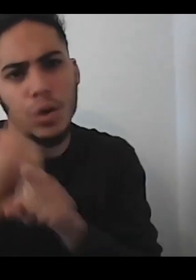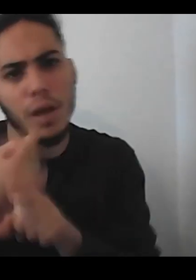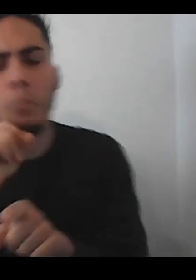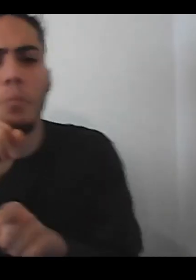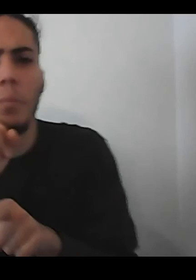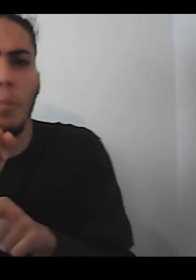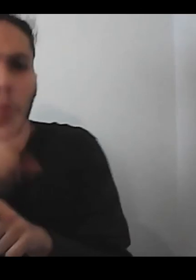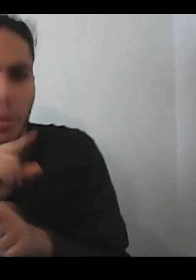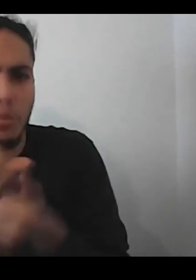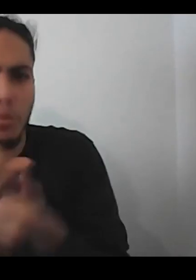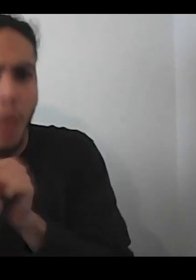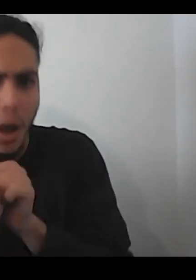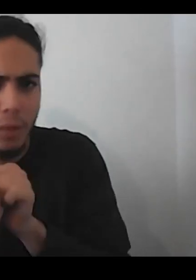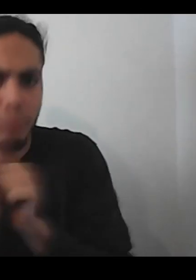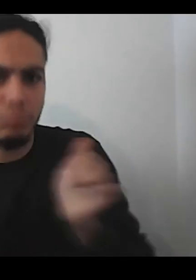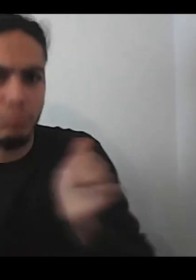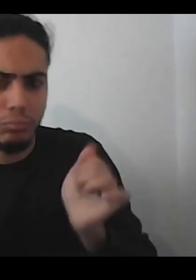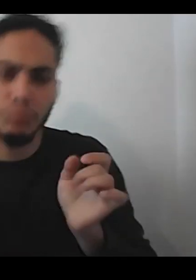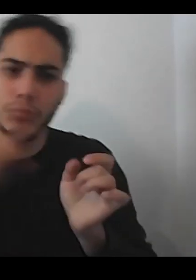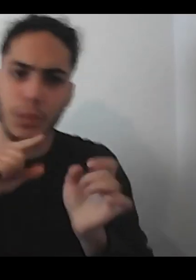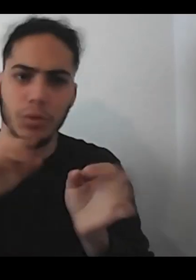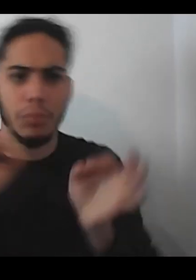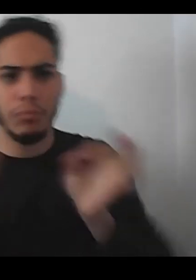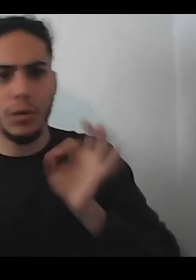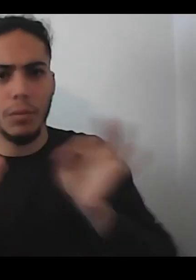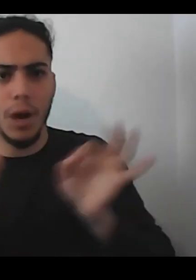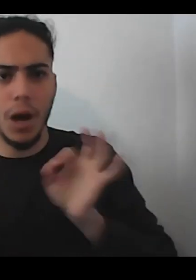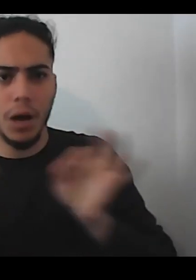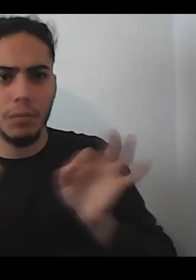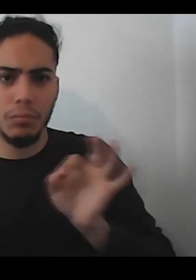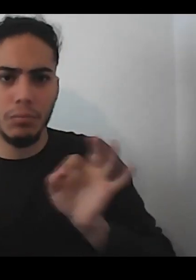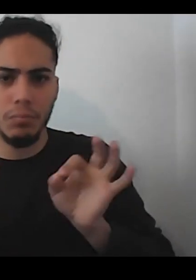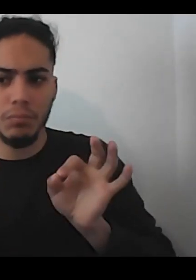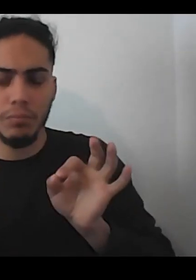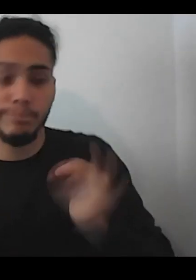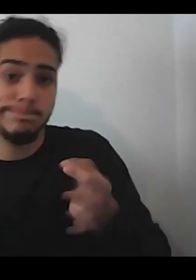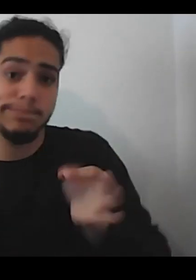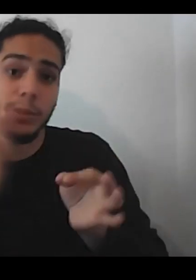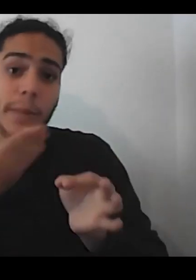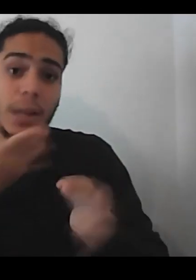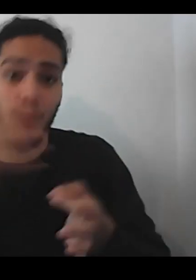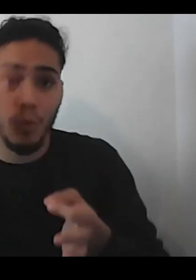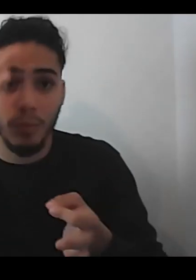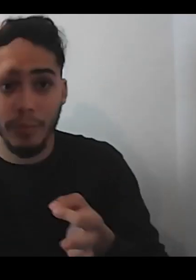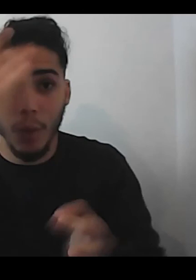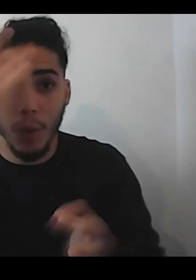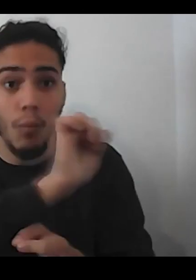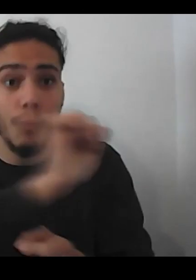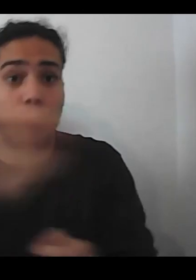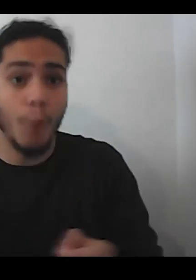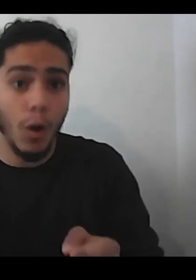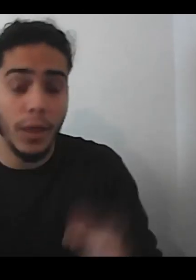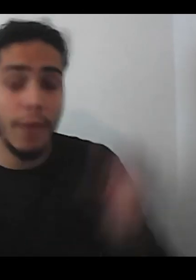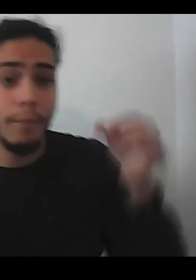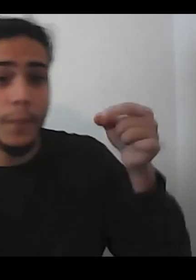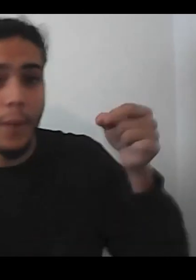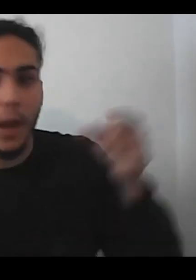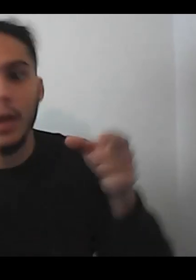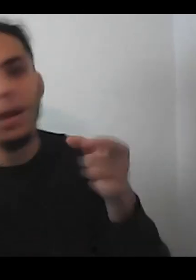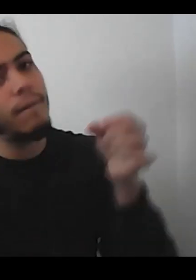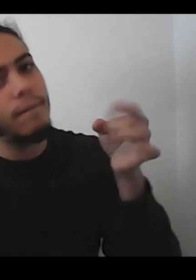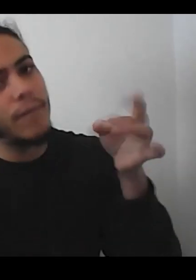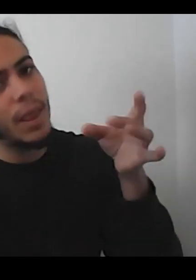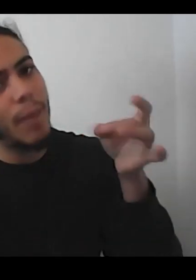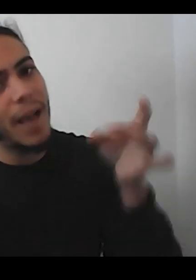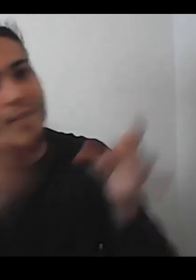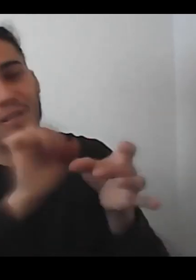So we can prepare according to the feedback that we get from you. That's why it is fundamental to have these sessions